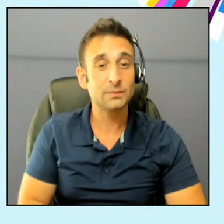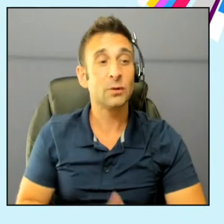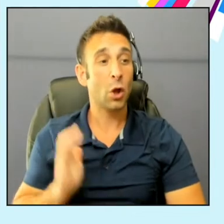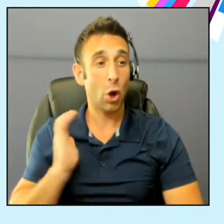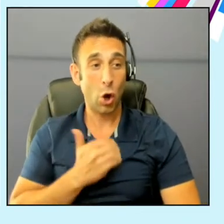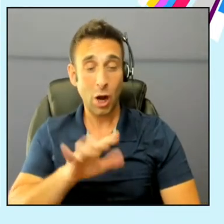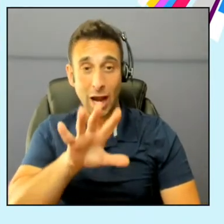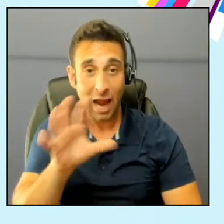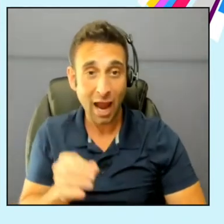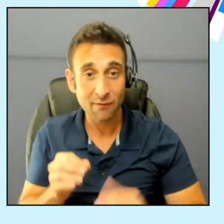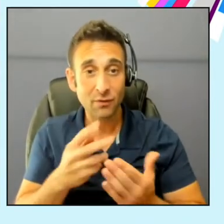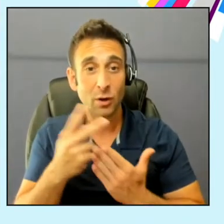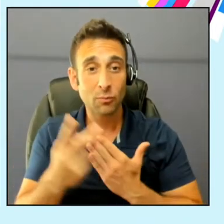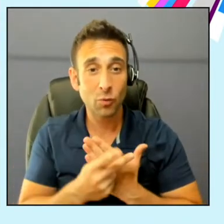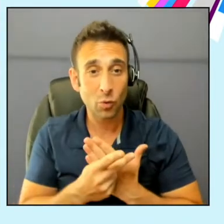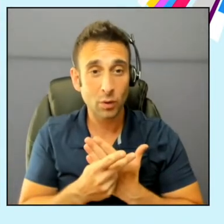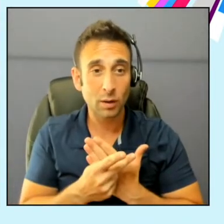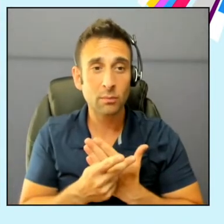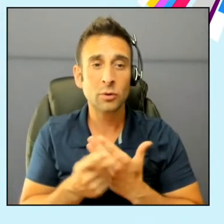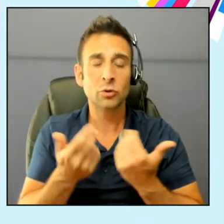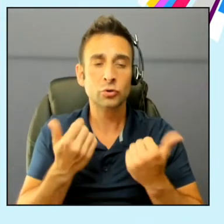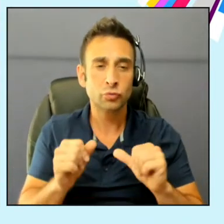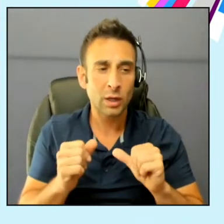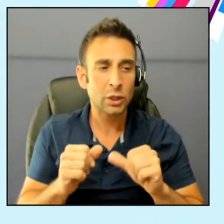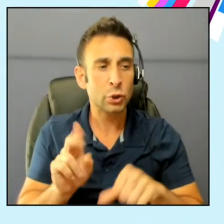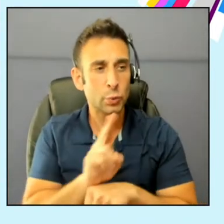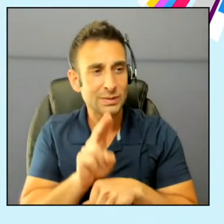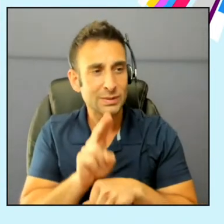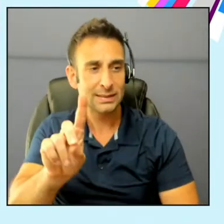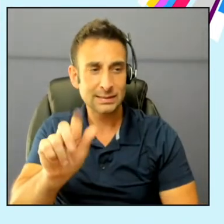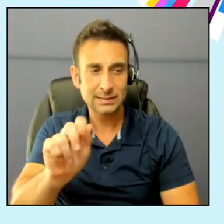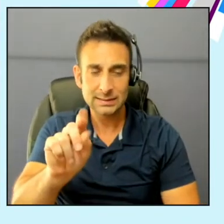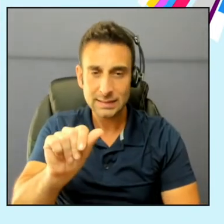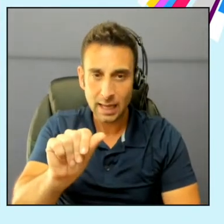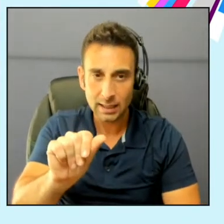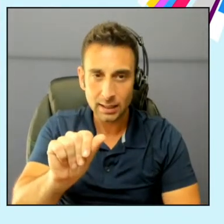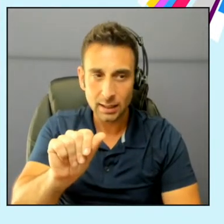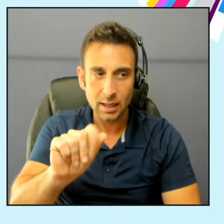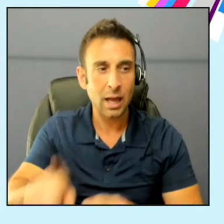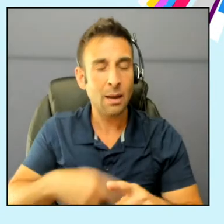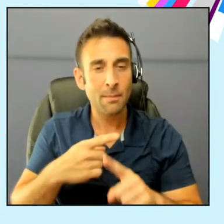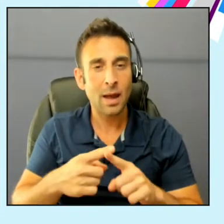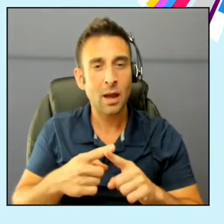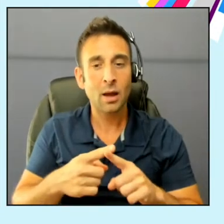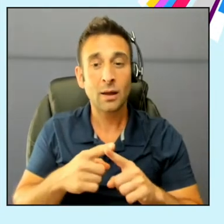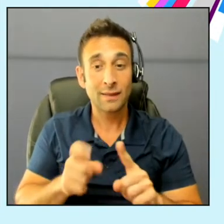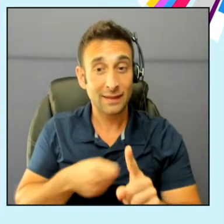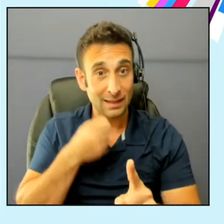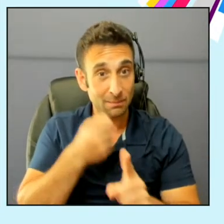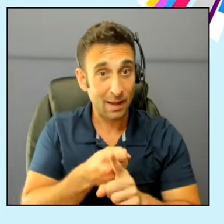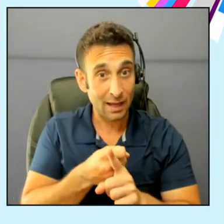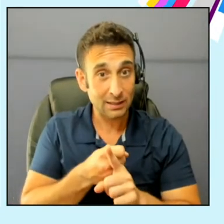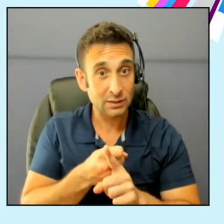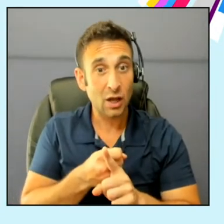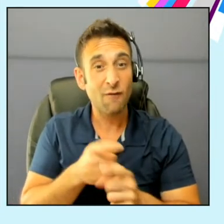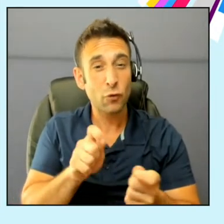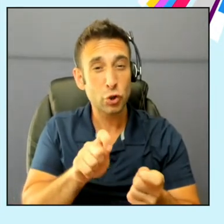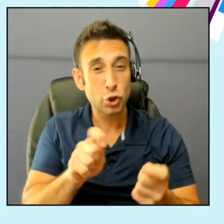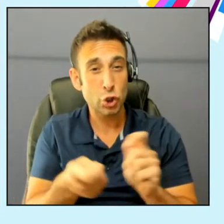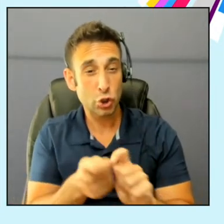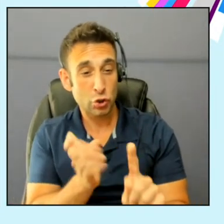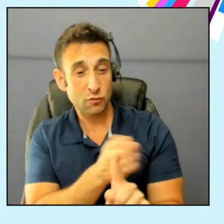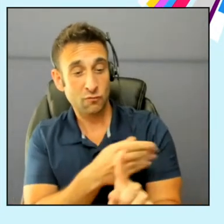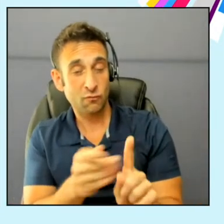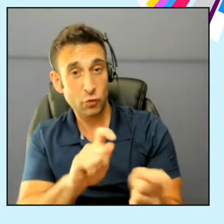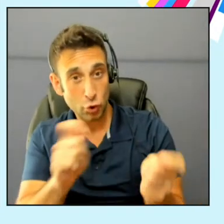really unearth some data and information on the nature, the extent, and the impact of conversion practices. And